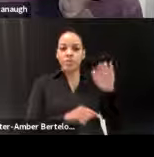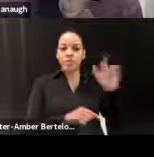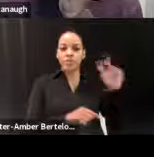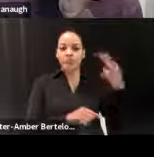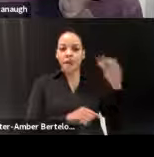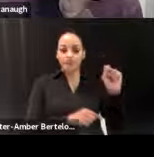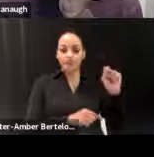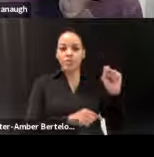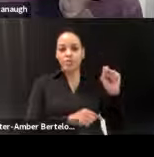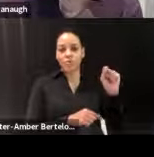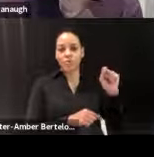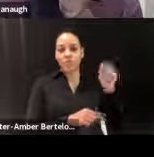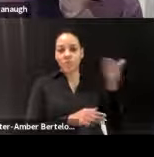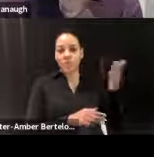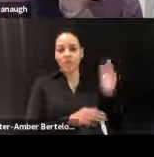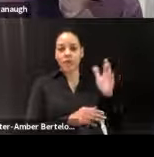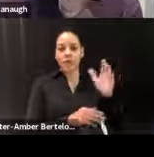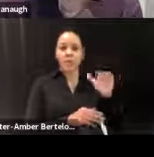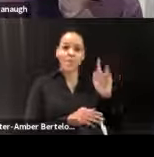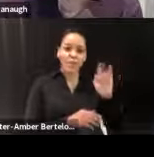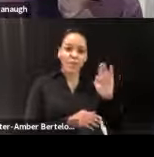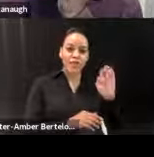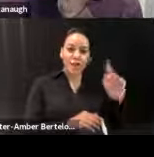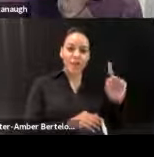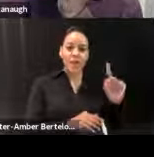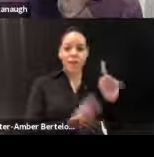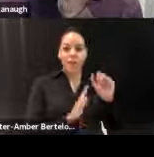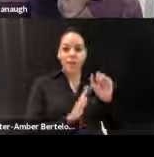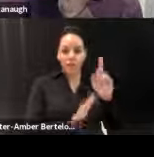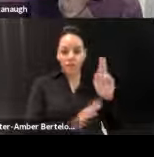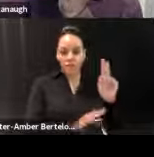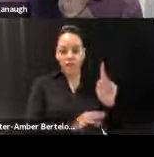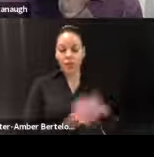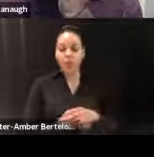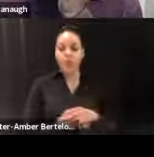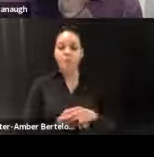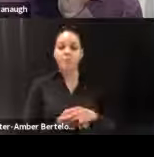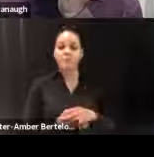in 1957. And it's an extraordinary poem.